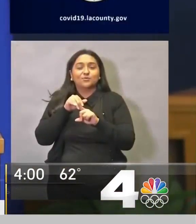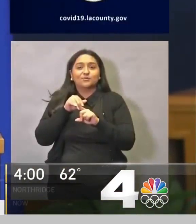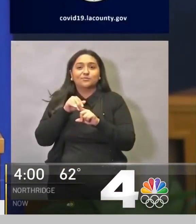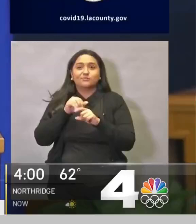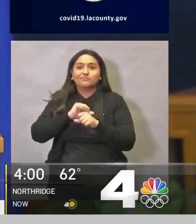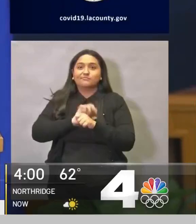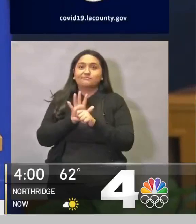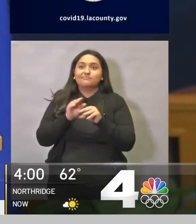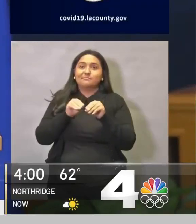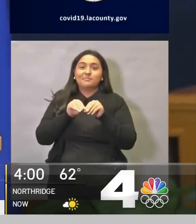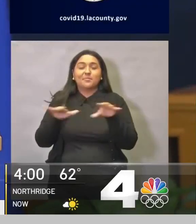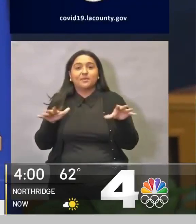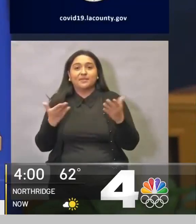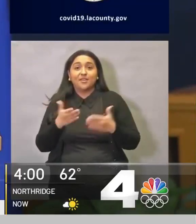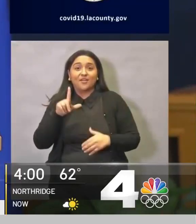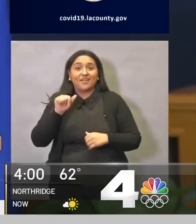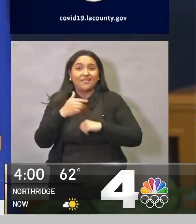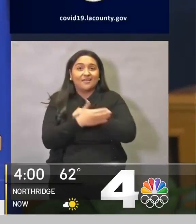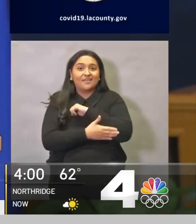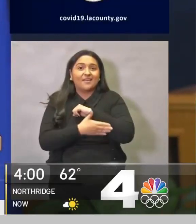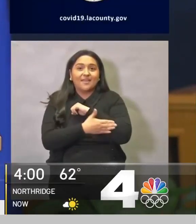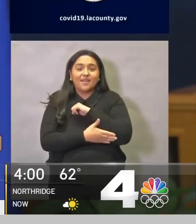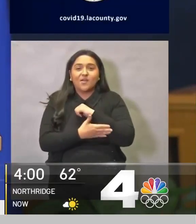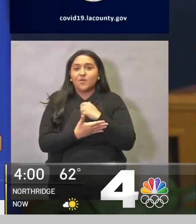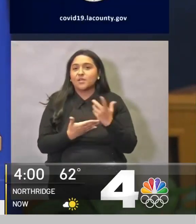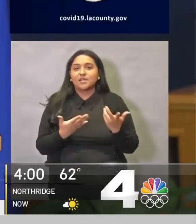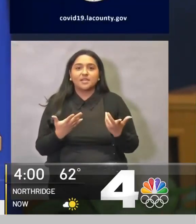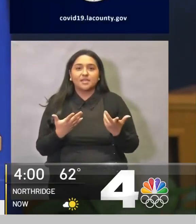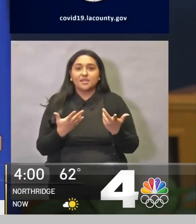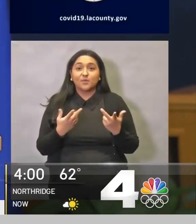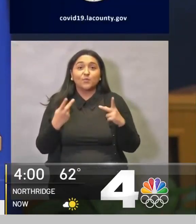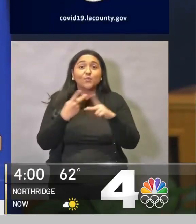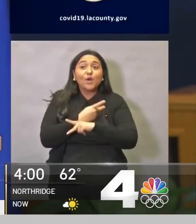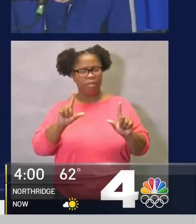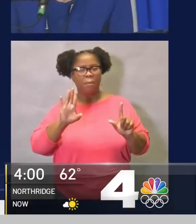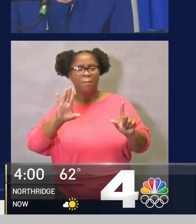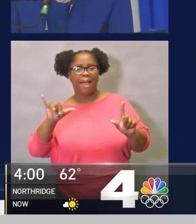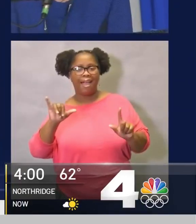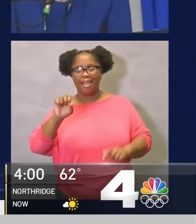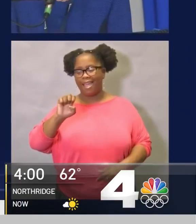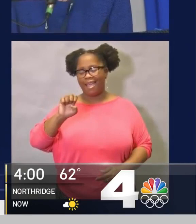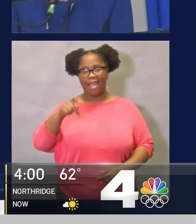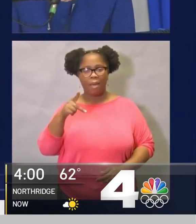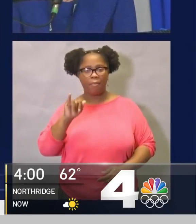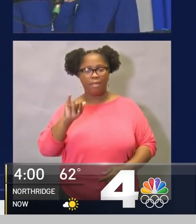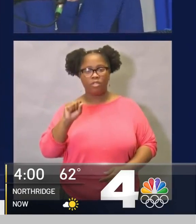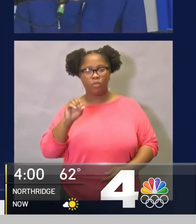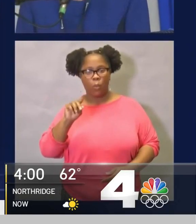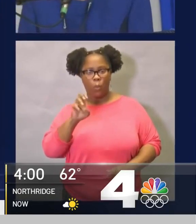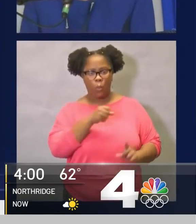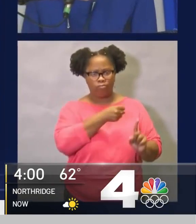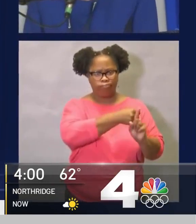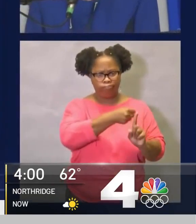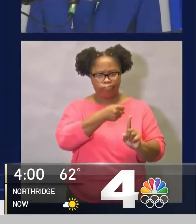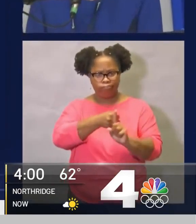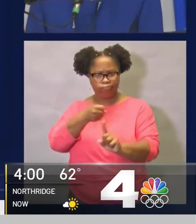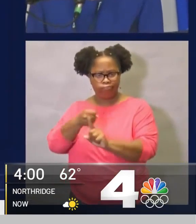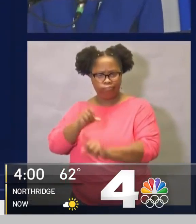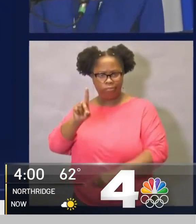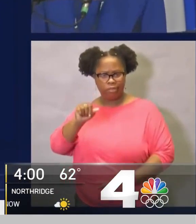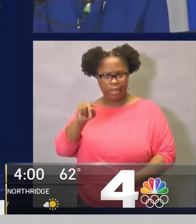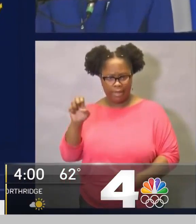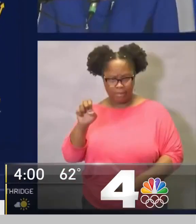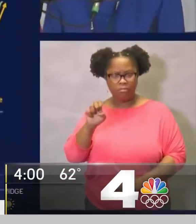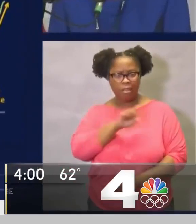of the pandemic in Los Angeles County, the worst is almost certainly still ahead of us. As it is, new COVID case numbers have actually declined